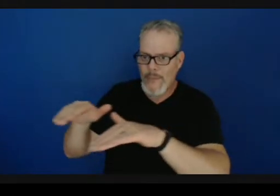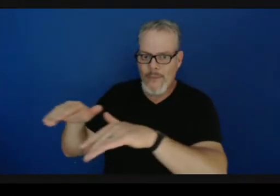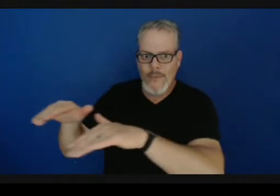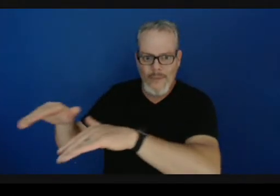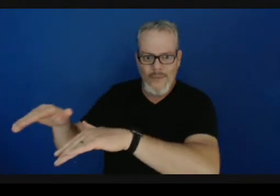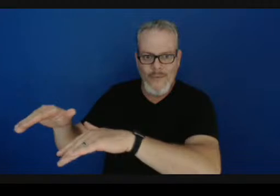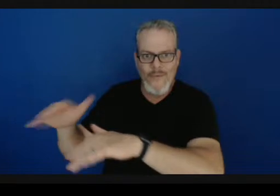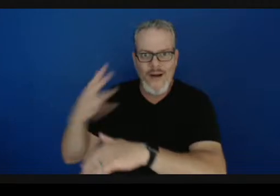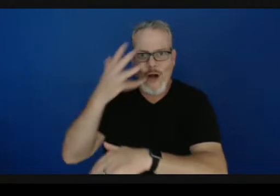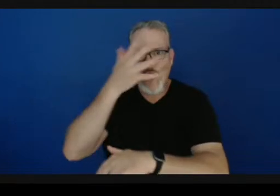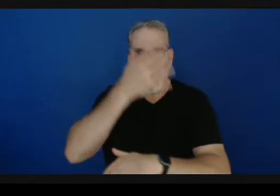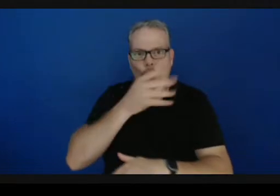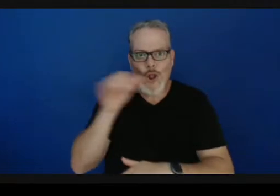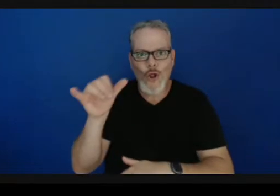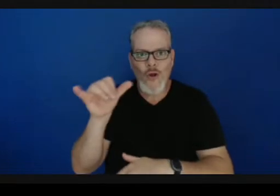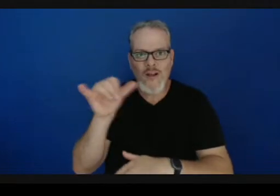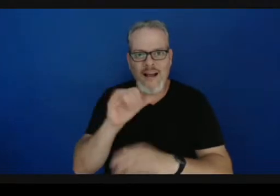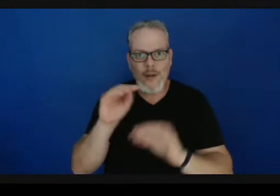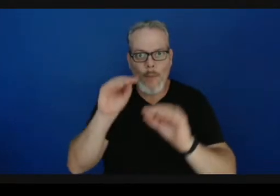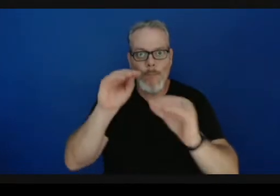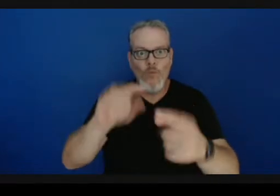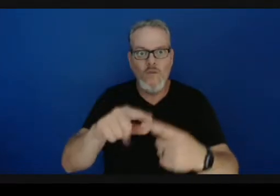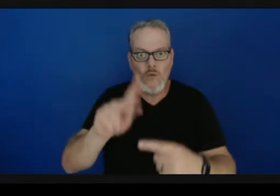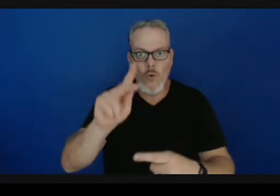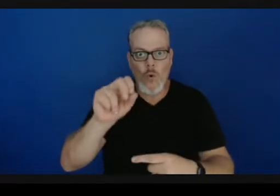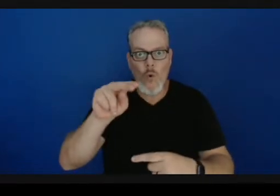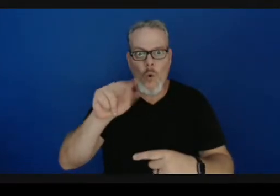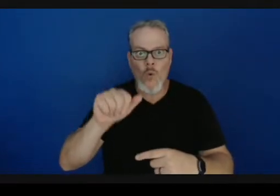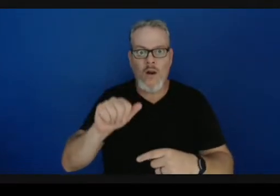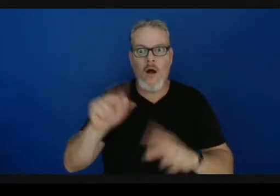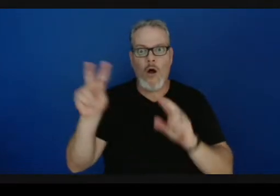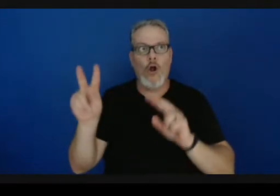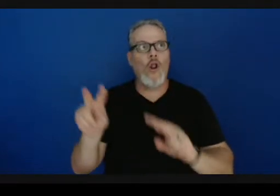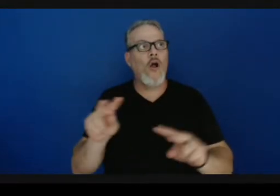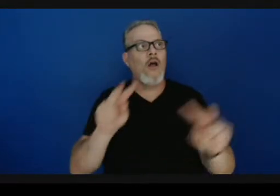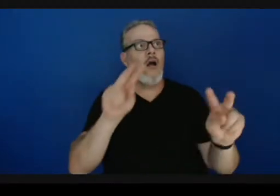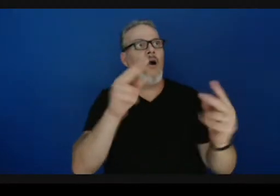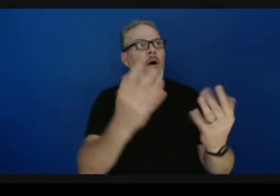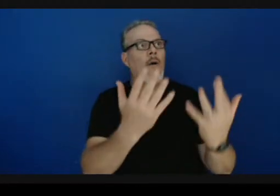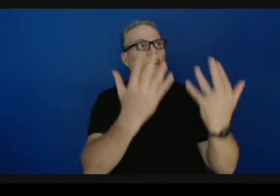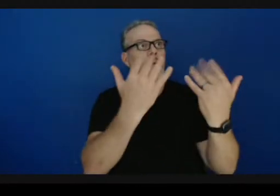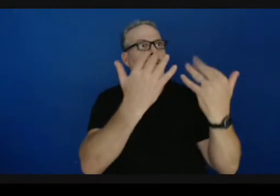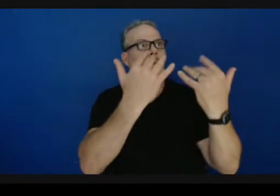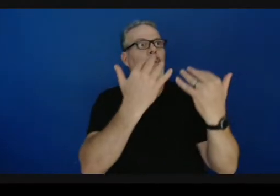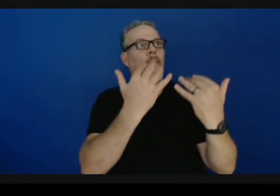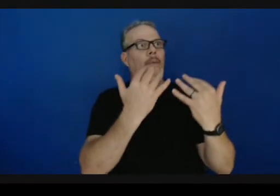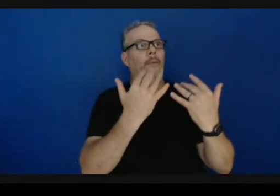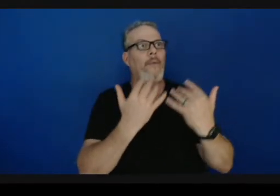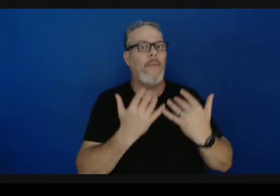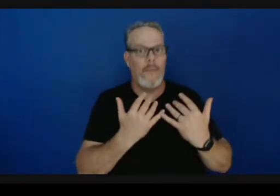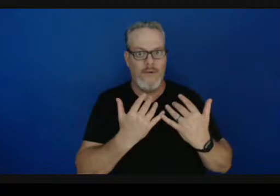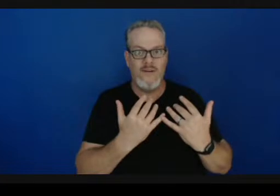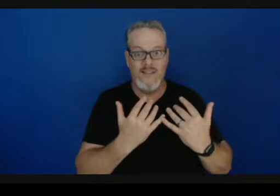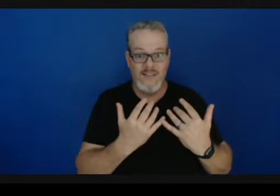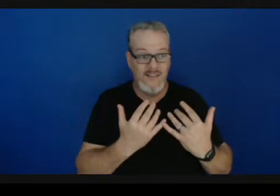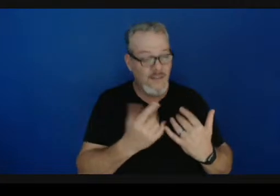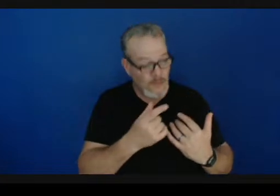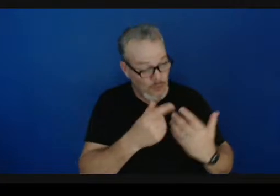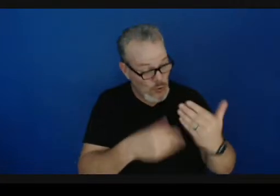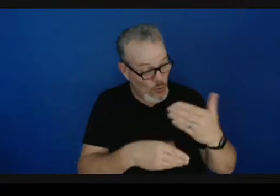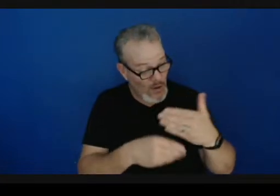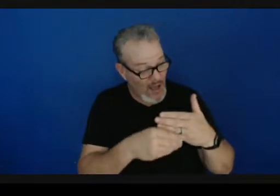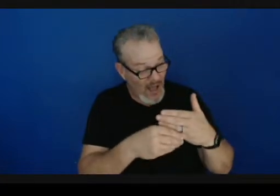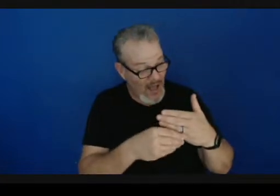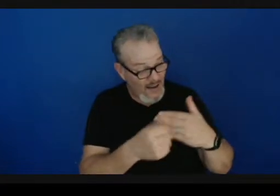look like they're going down to Kona if you're down in Kilauea town. So anything you want to add about the summit here, Dane, before